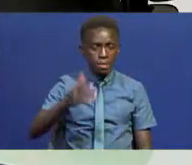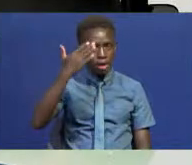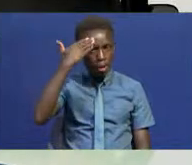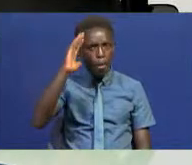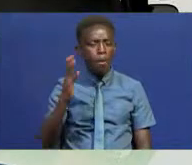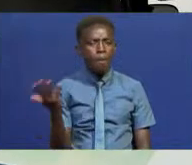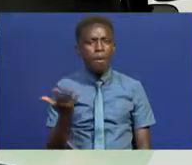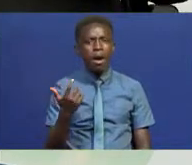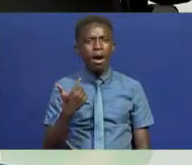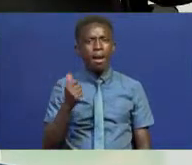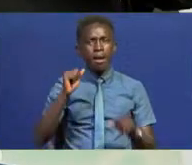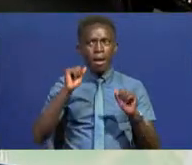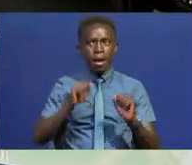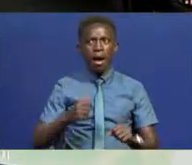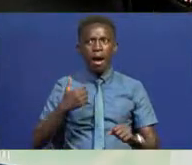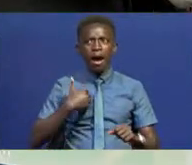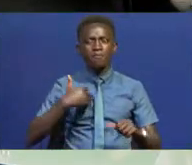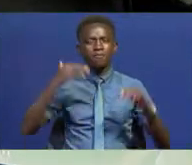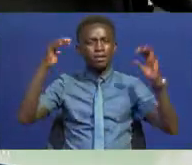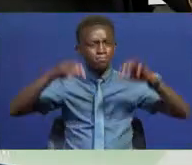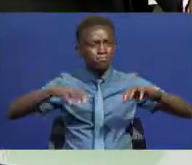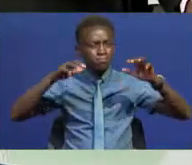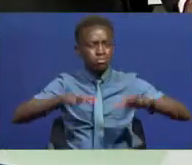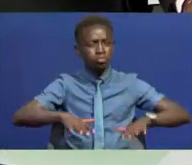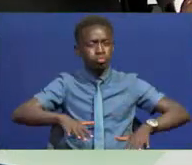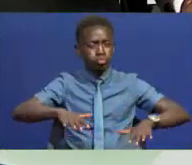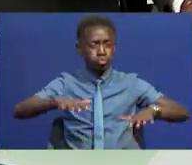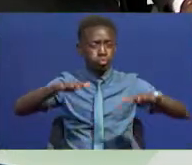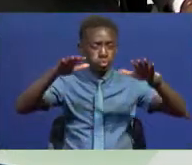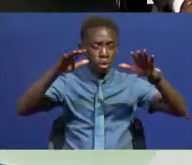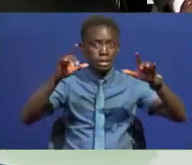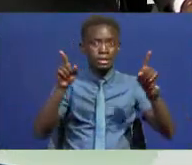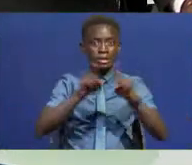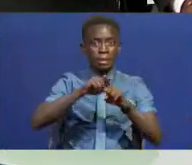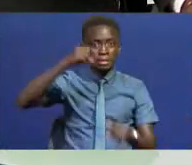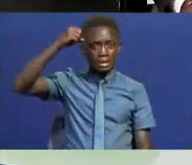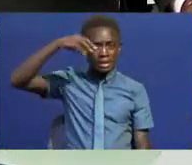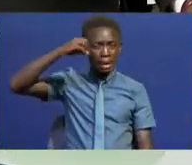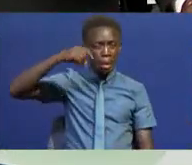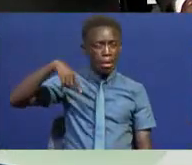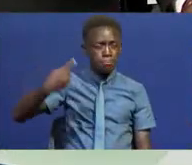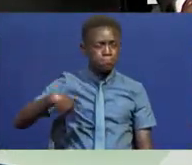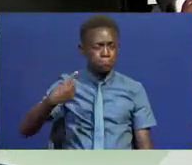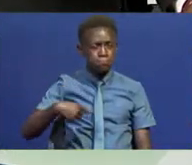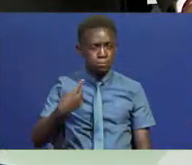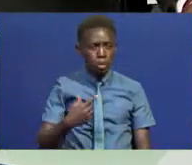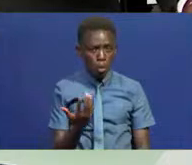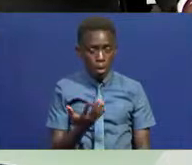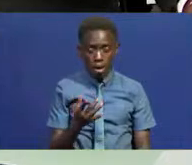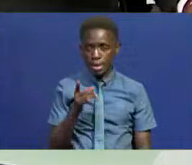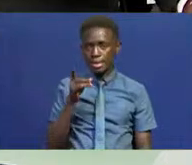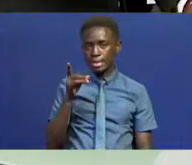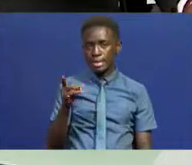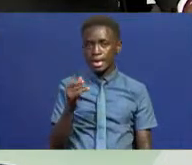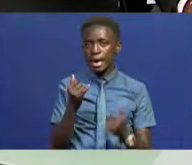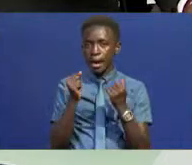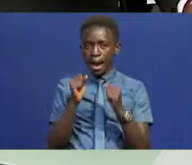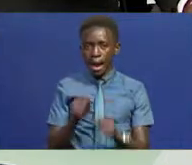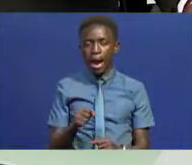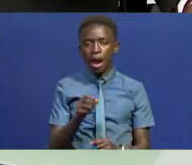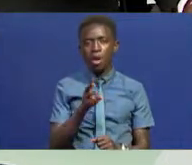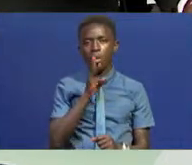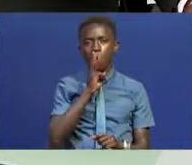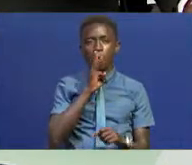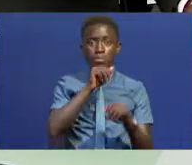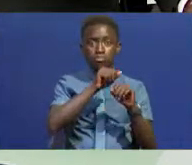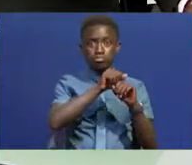floods. And all the dams that are called hydroelectric power dams, most of them are at the risk of spillage.